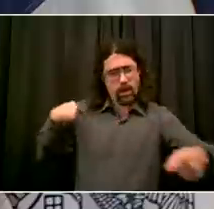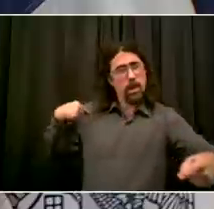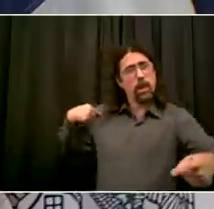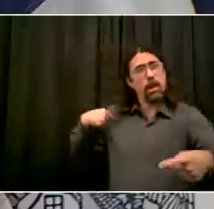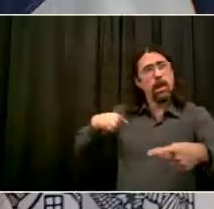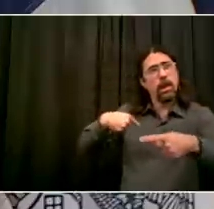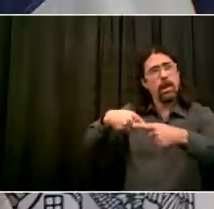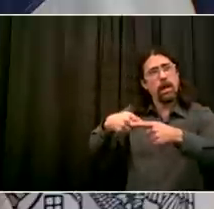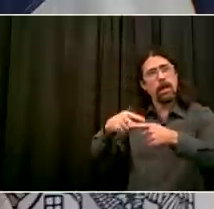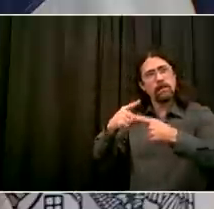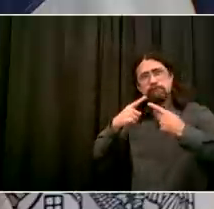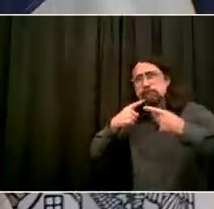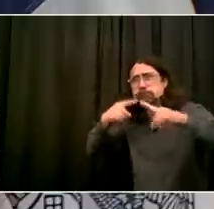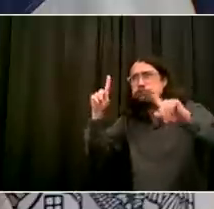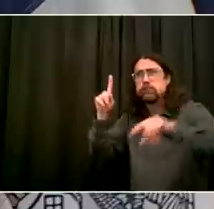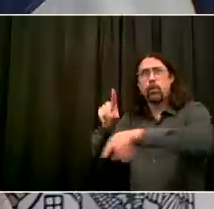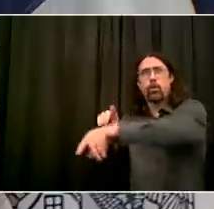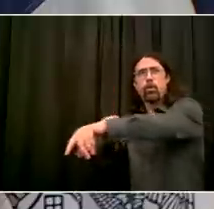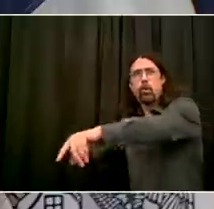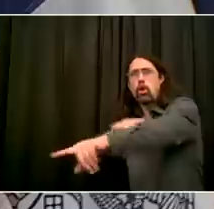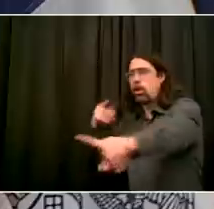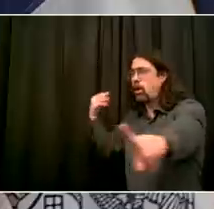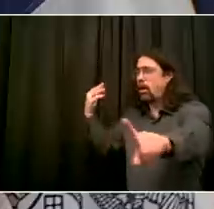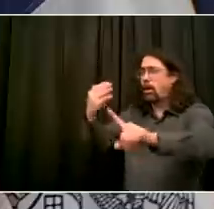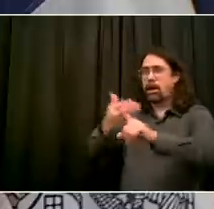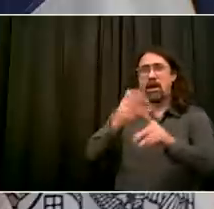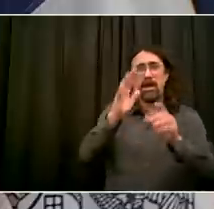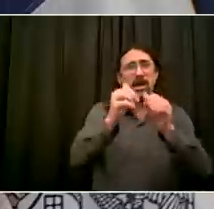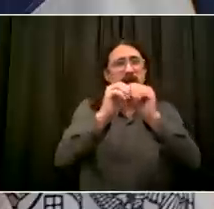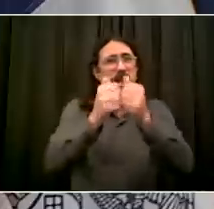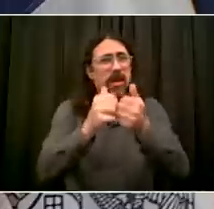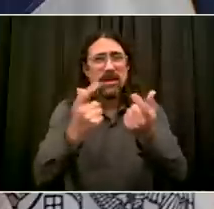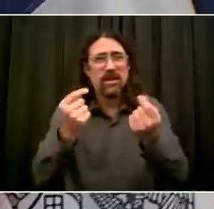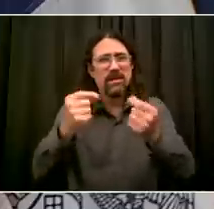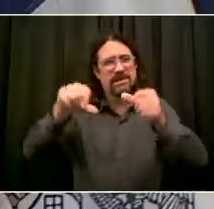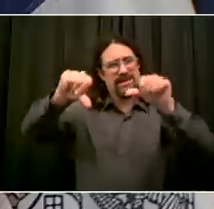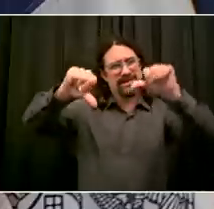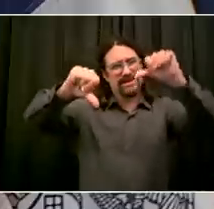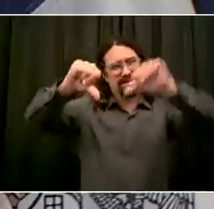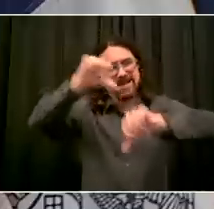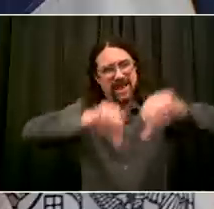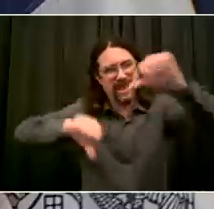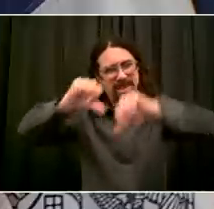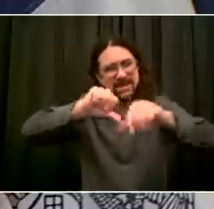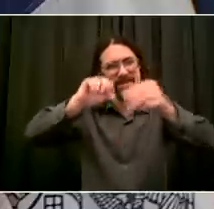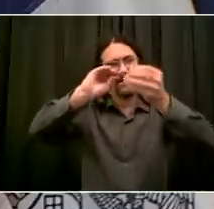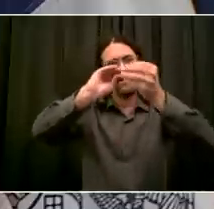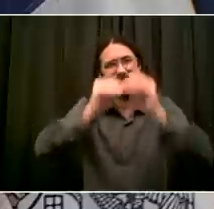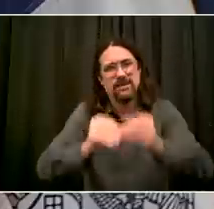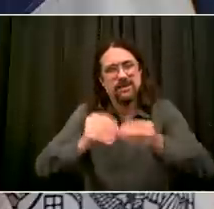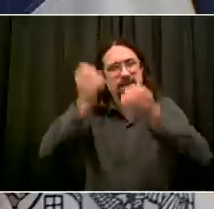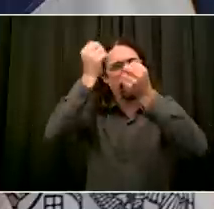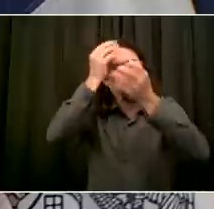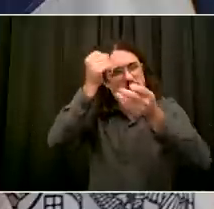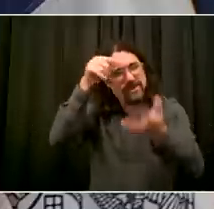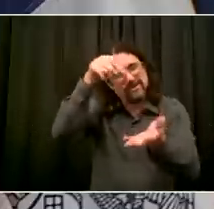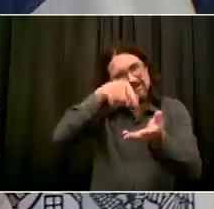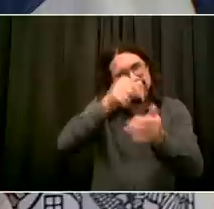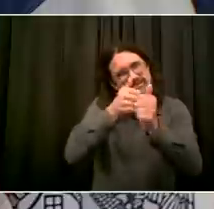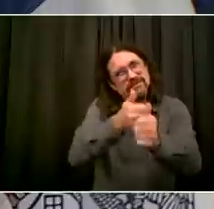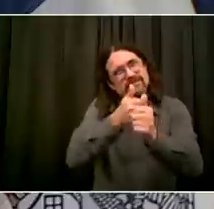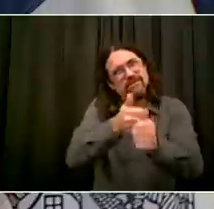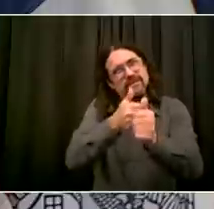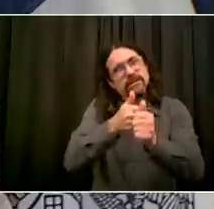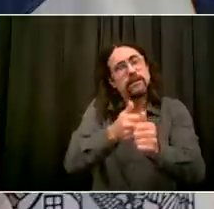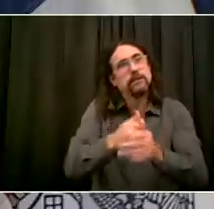countries around the world. Devotion to following what the actual facts tell us to do. We saw a problem in these